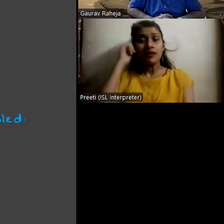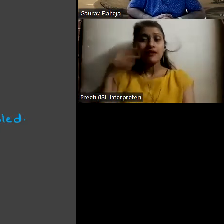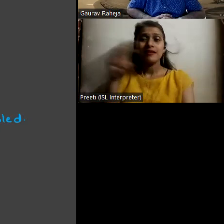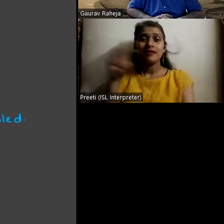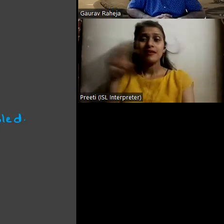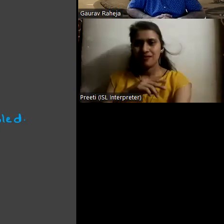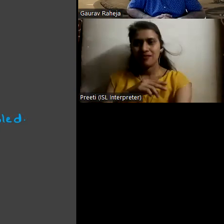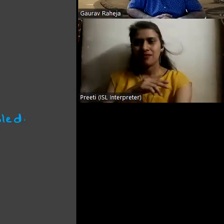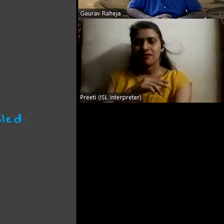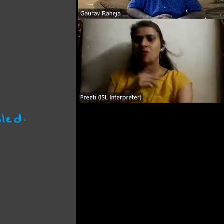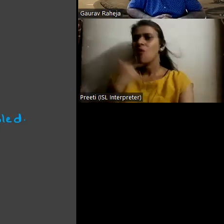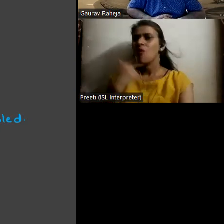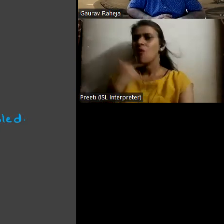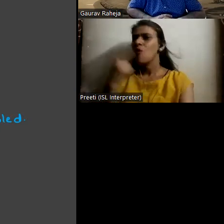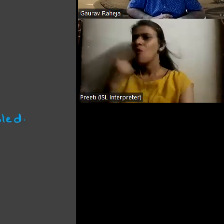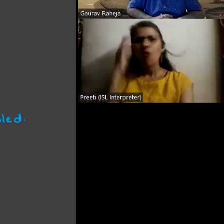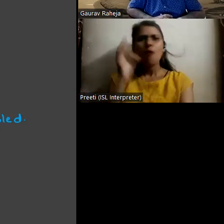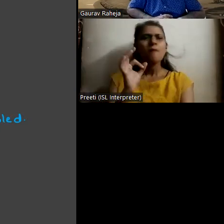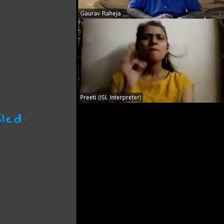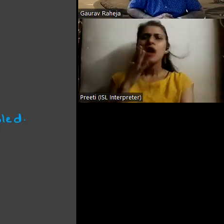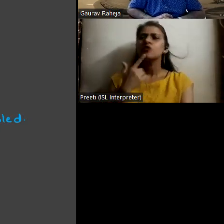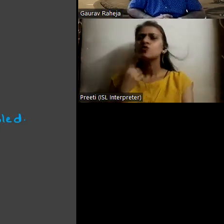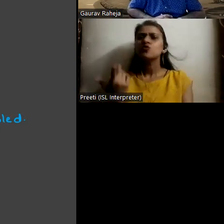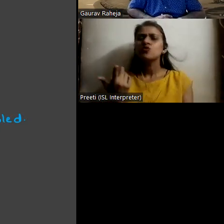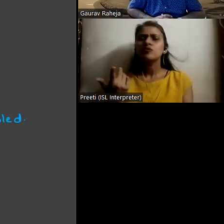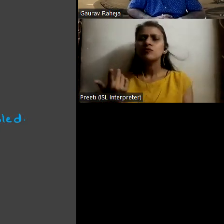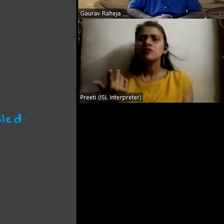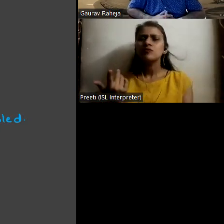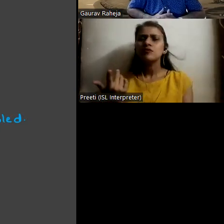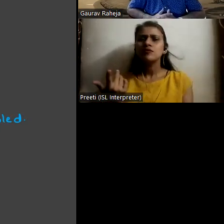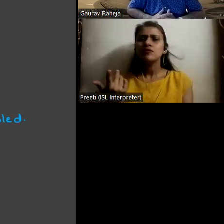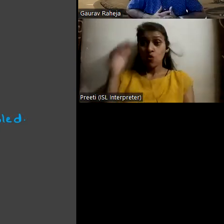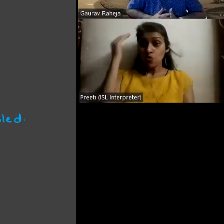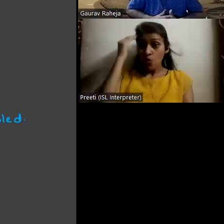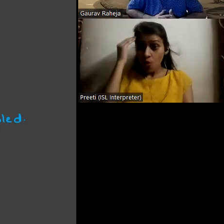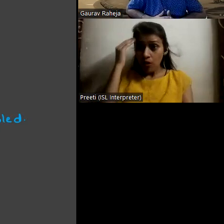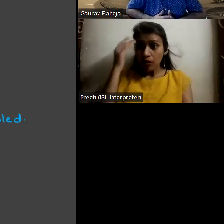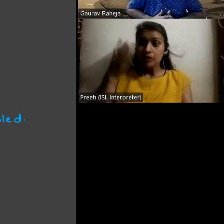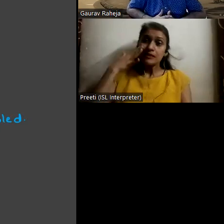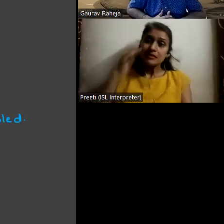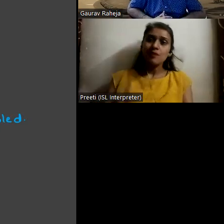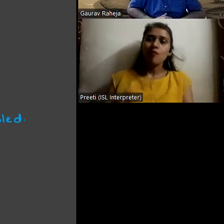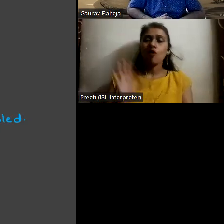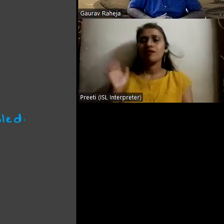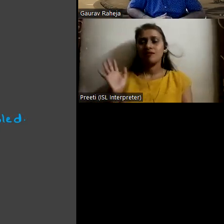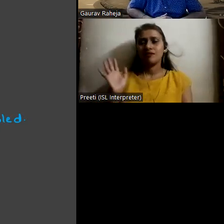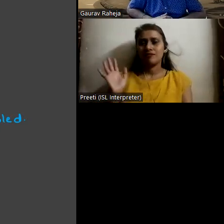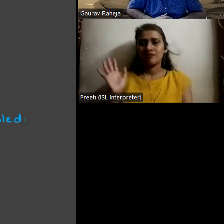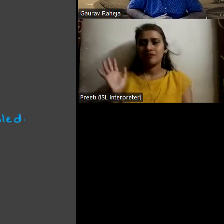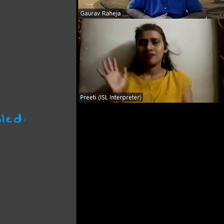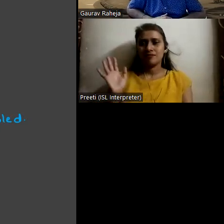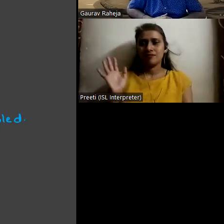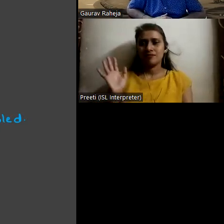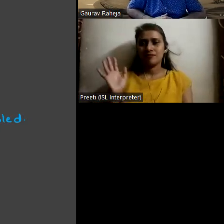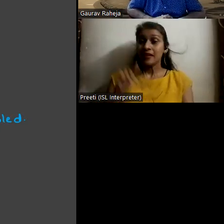there is nobody who knows the best except for you, because what you know is what works for you, right? But